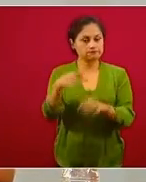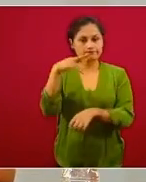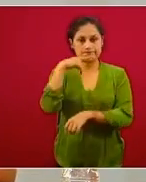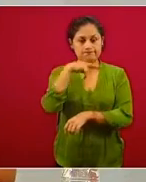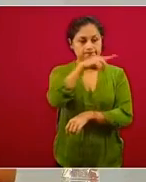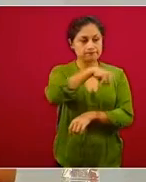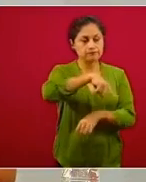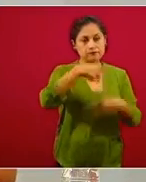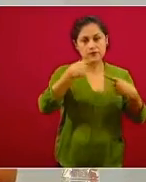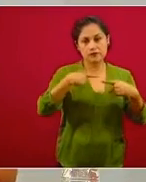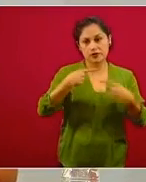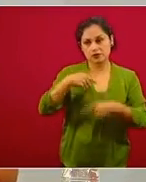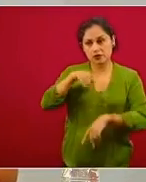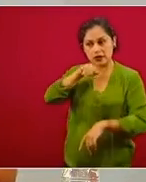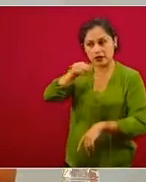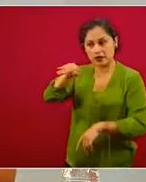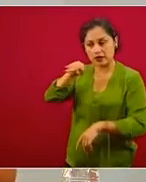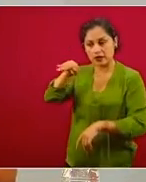seek to provide